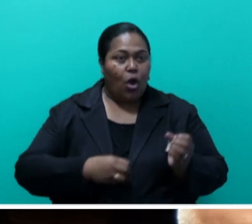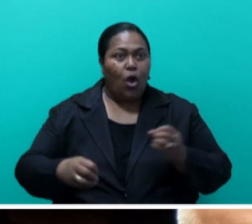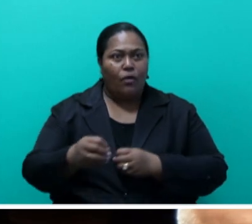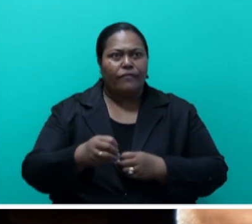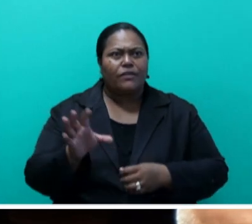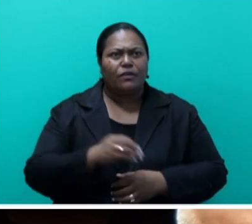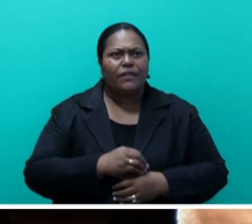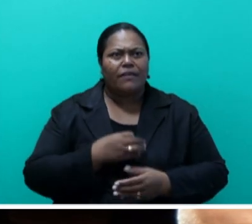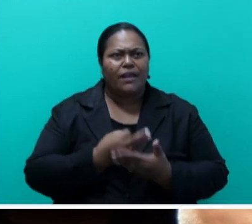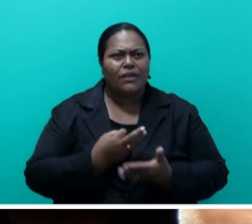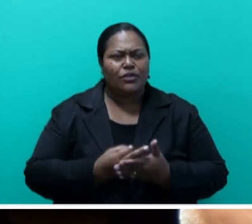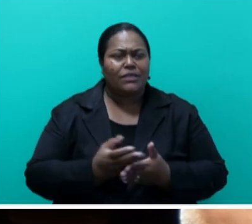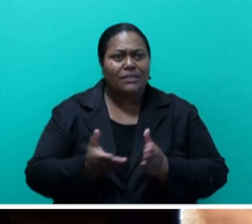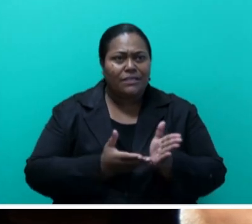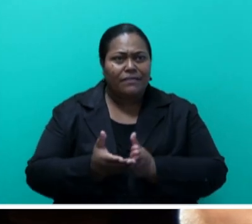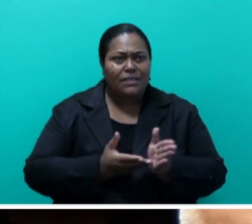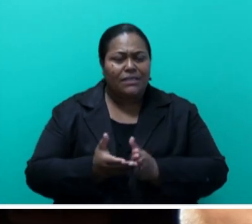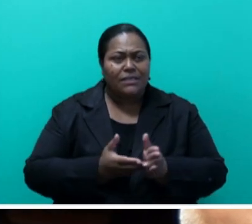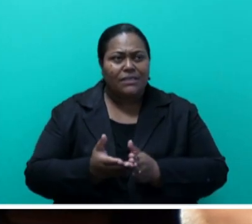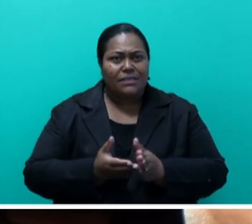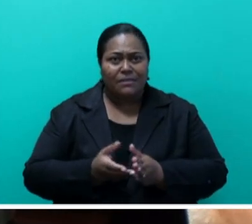Financial Services Ombudsperson